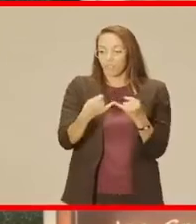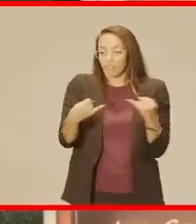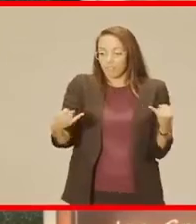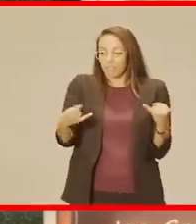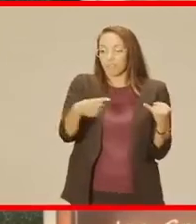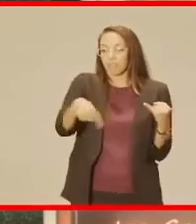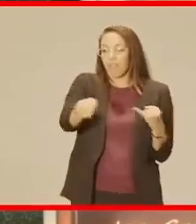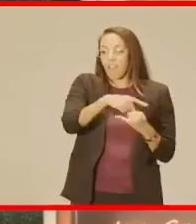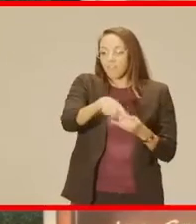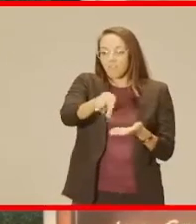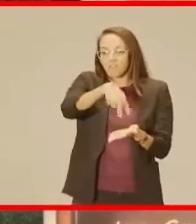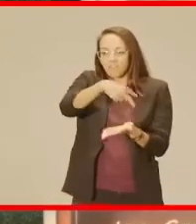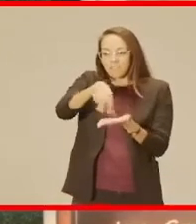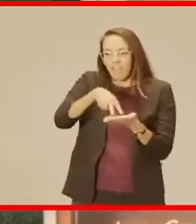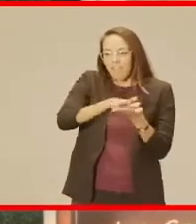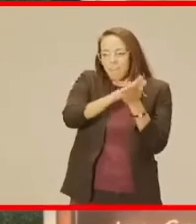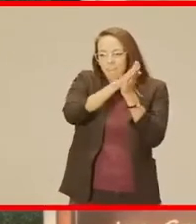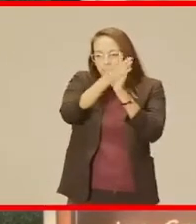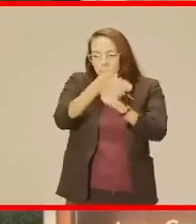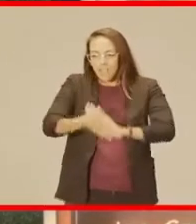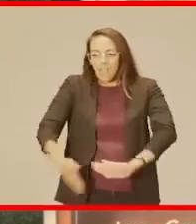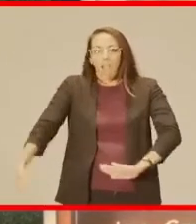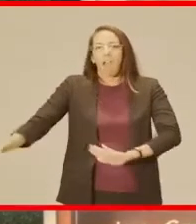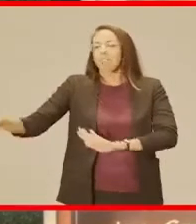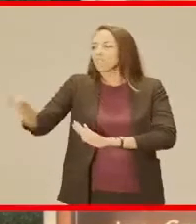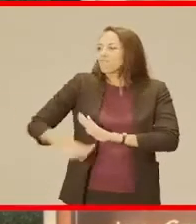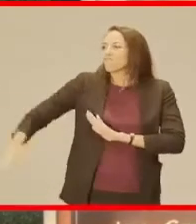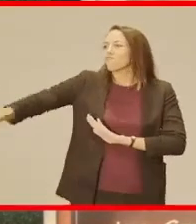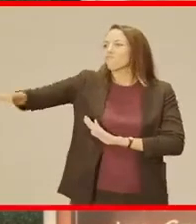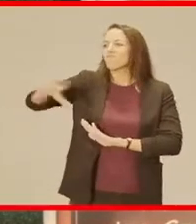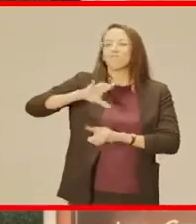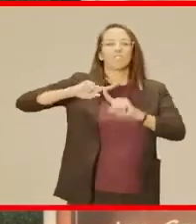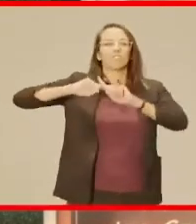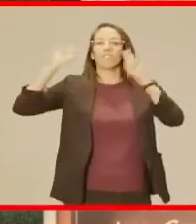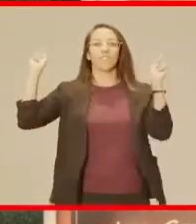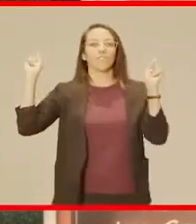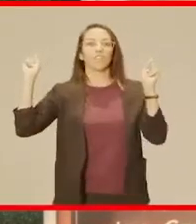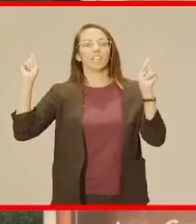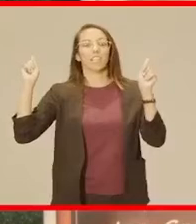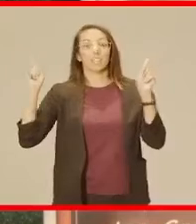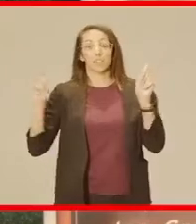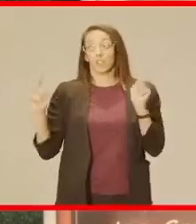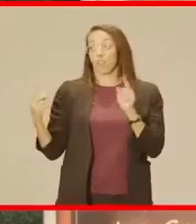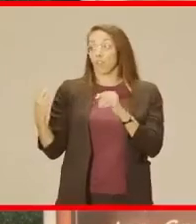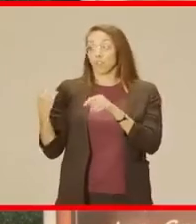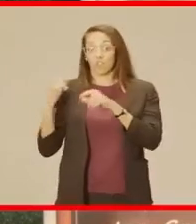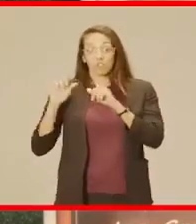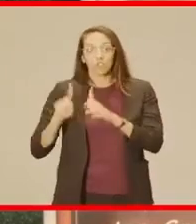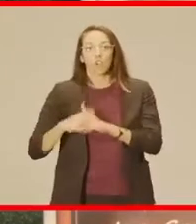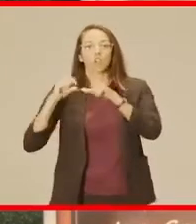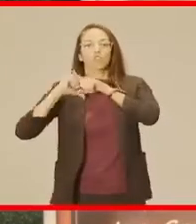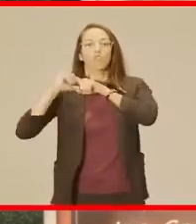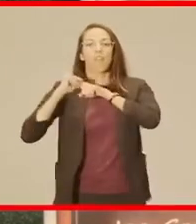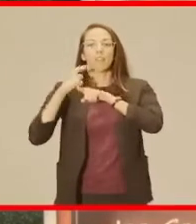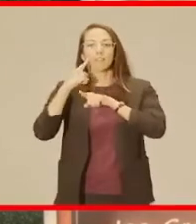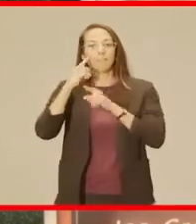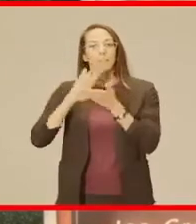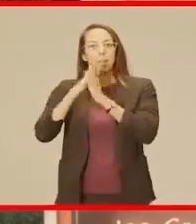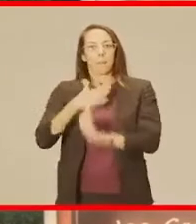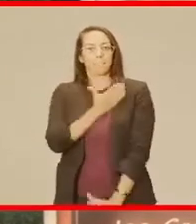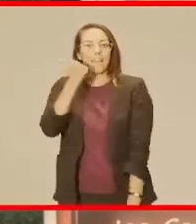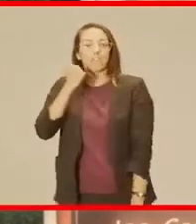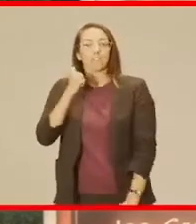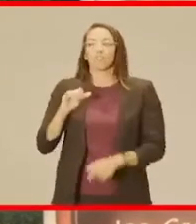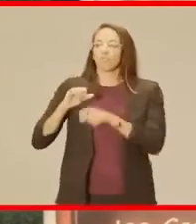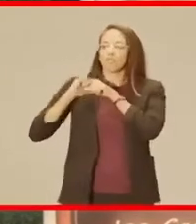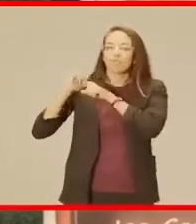which turned out in her training with her mentor, Aang, who was the